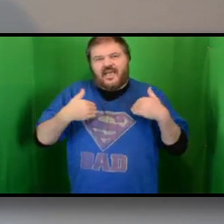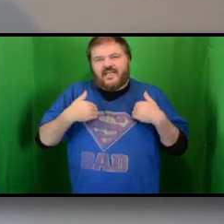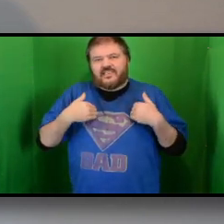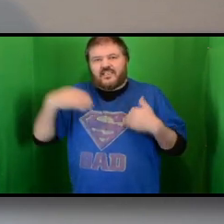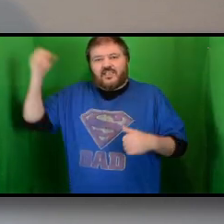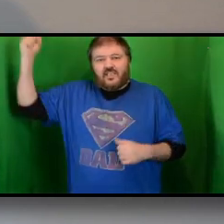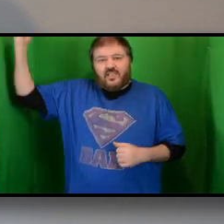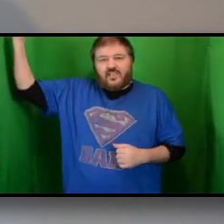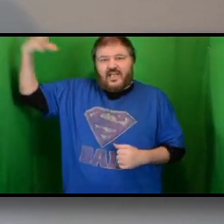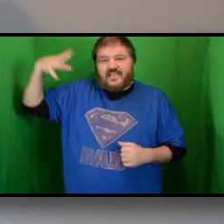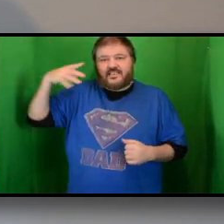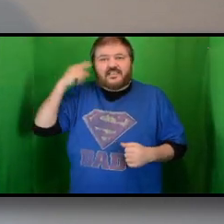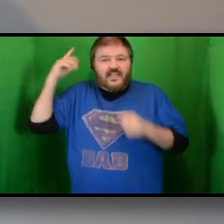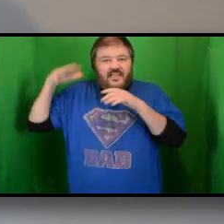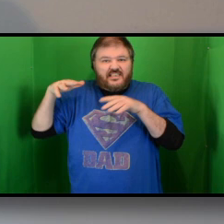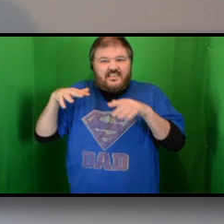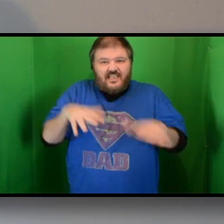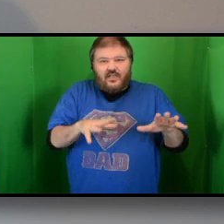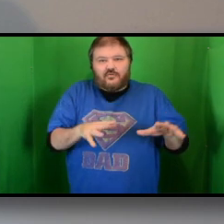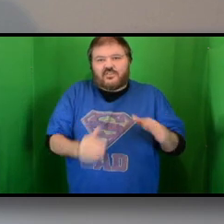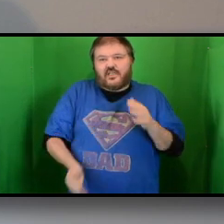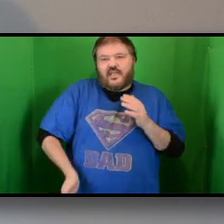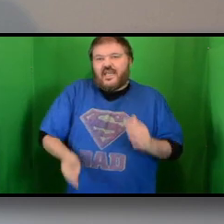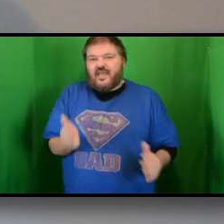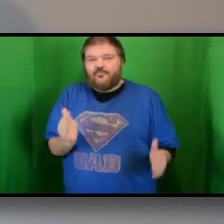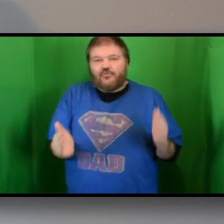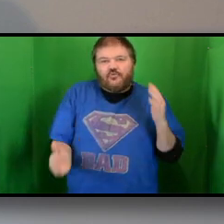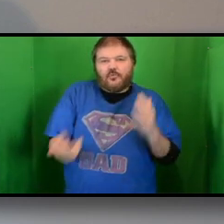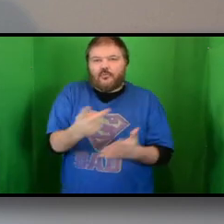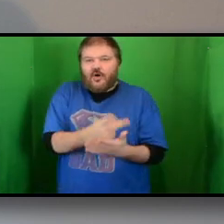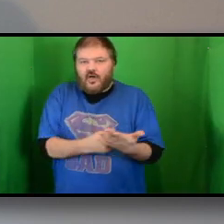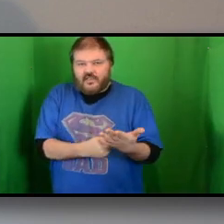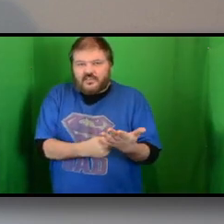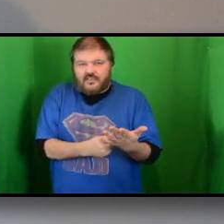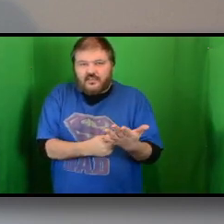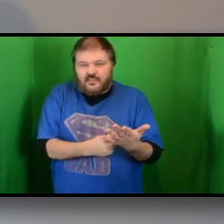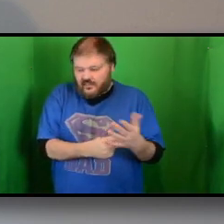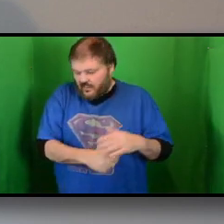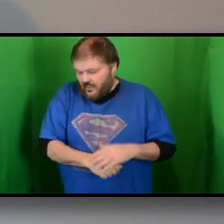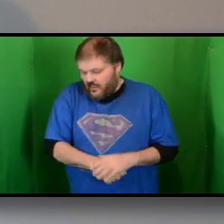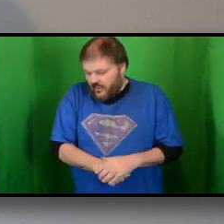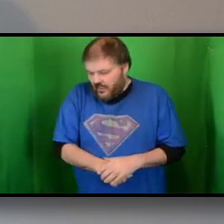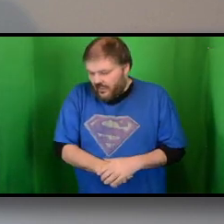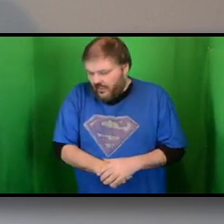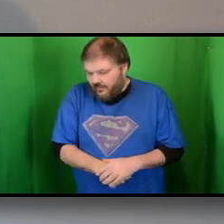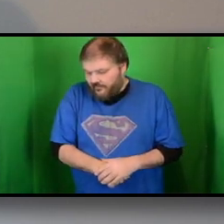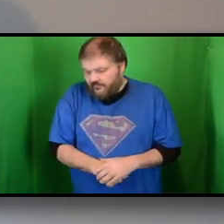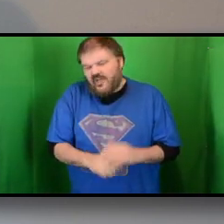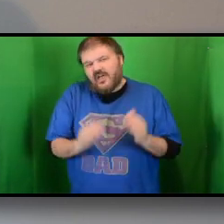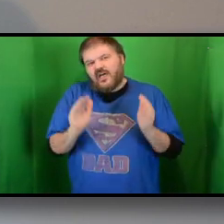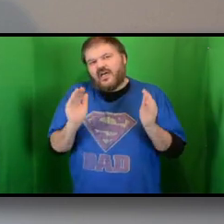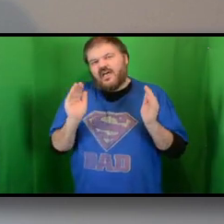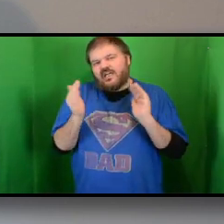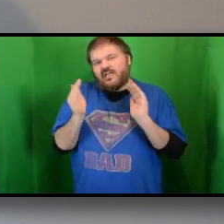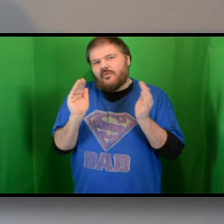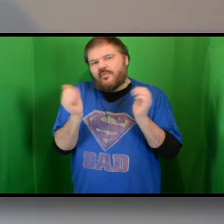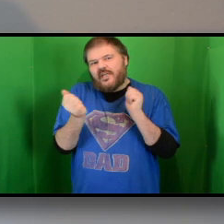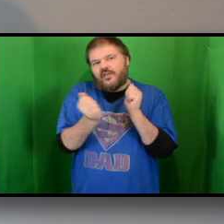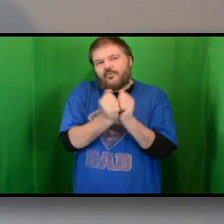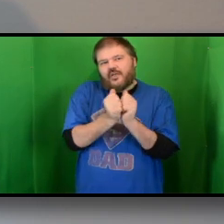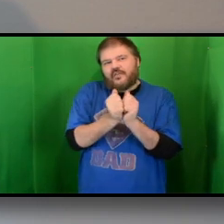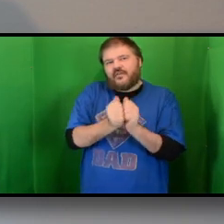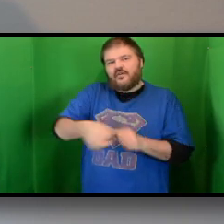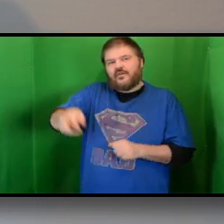say that Galvatron has a lot of advantages that other G1 Transformers didn't have back in the day.